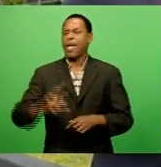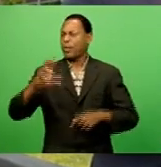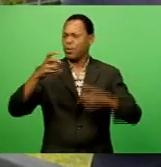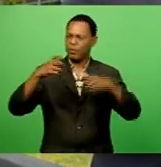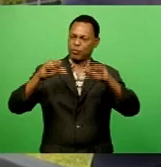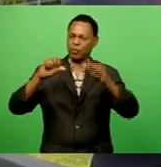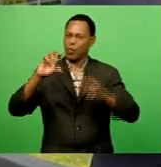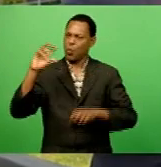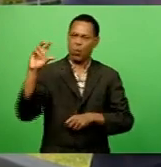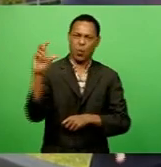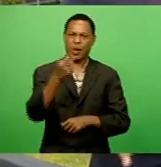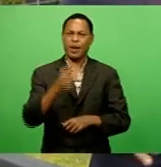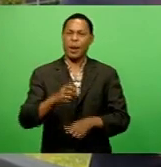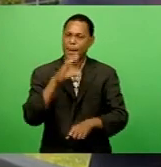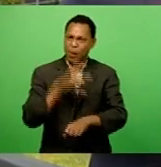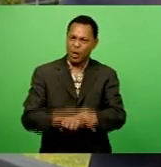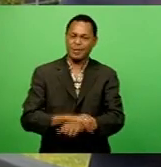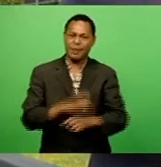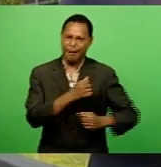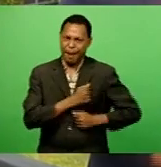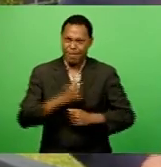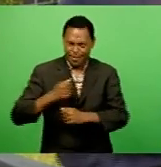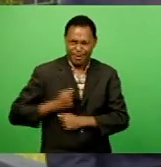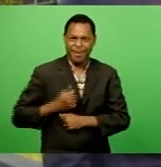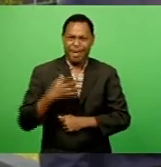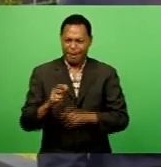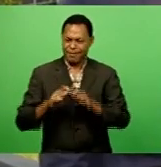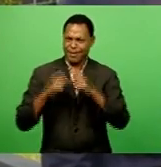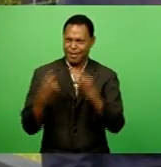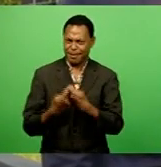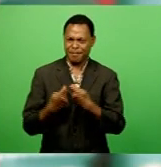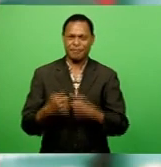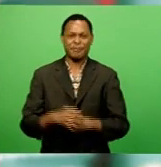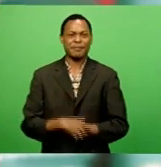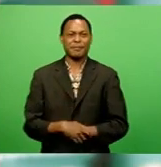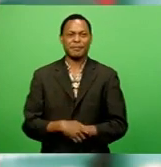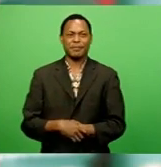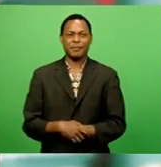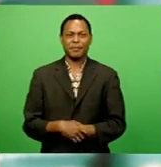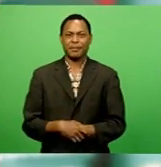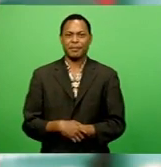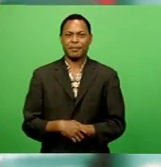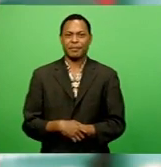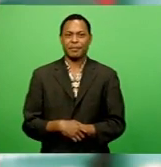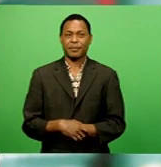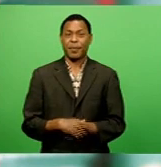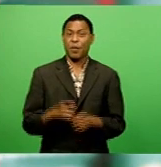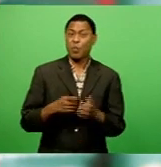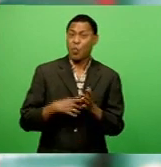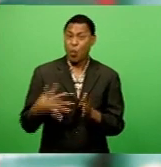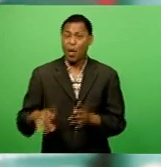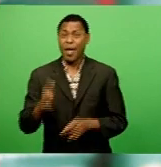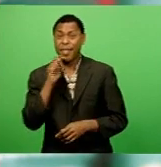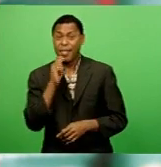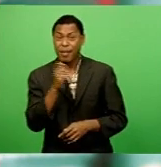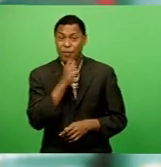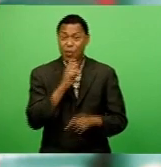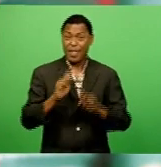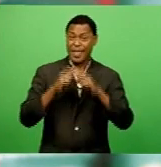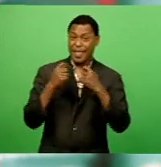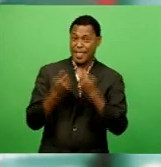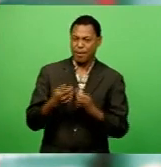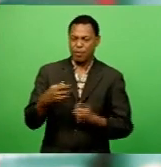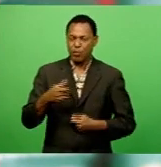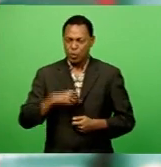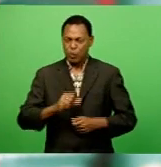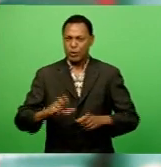Police, Wardens and Army. Aquila Dama, FBC News. The Raiwasa Taviuni rugby team is using its challenges